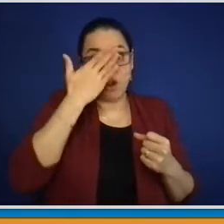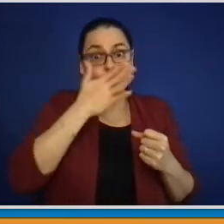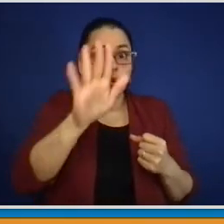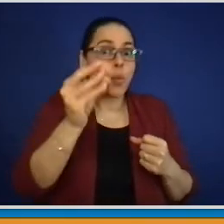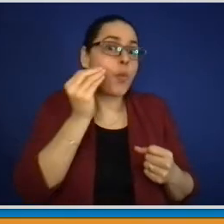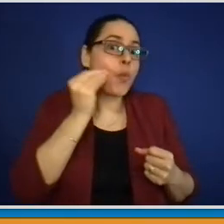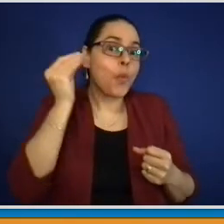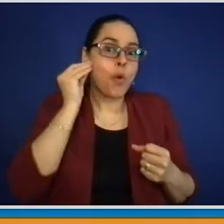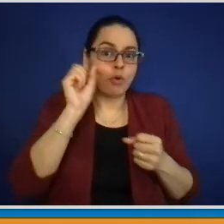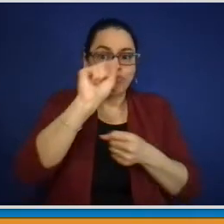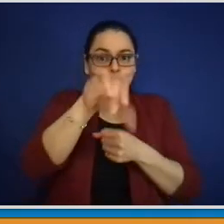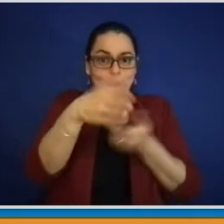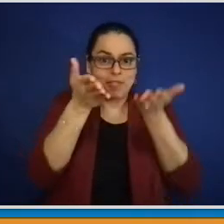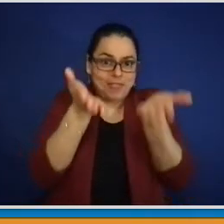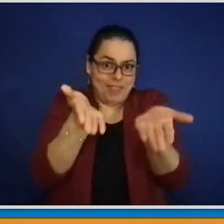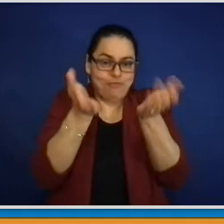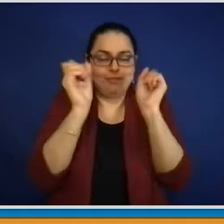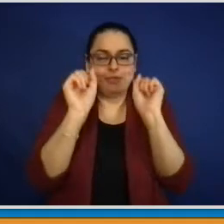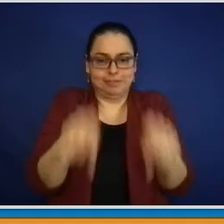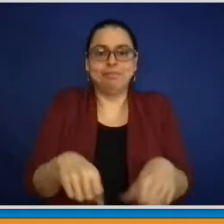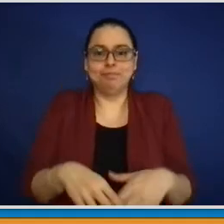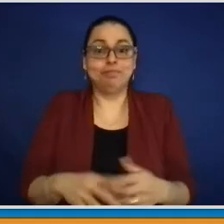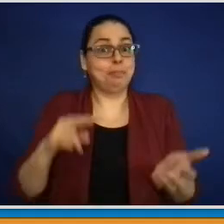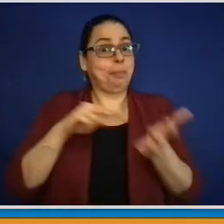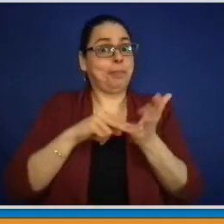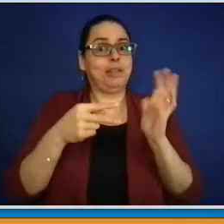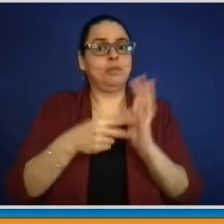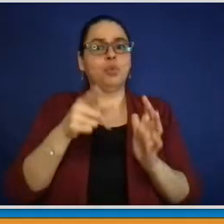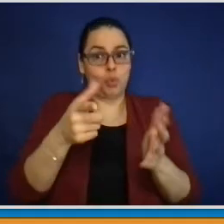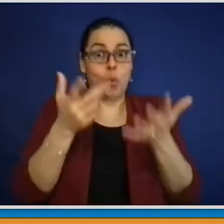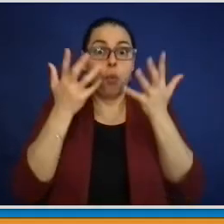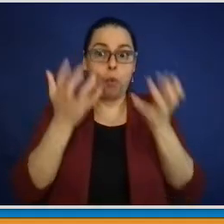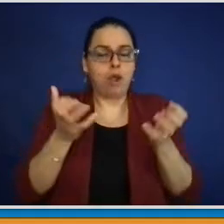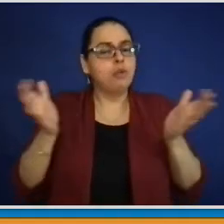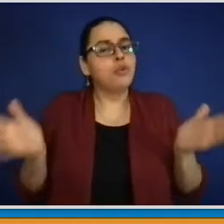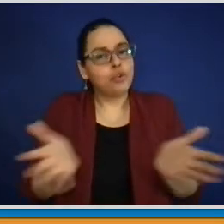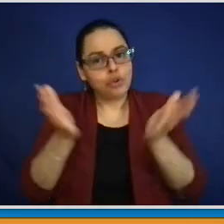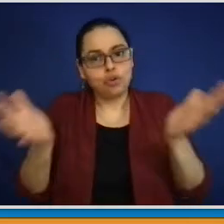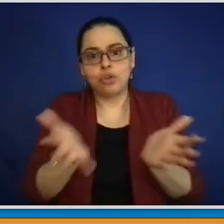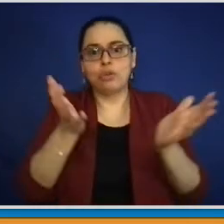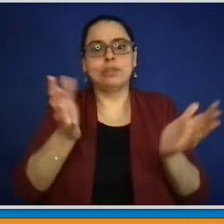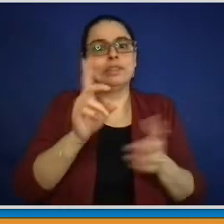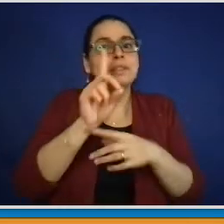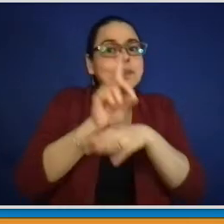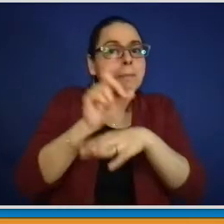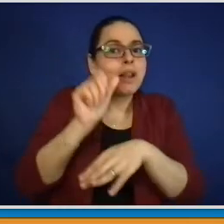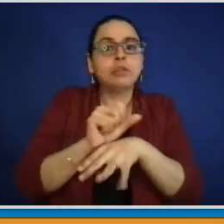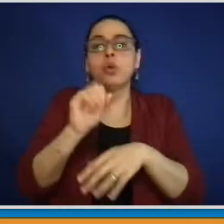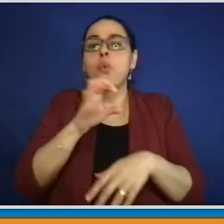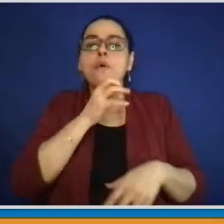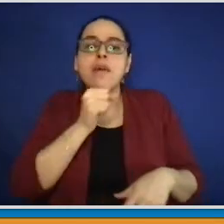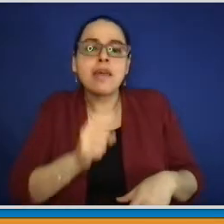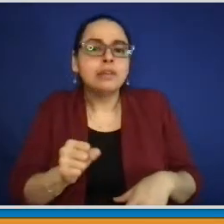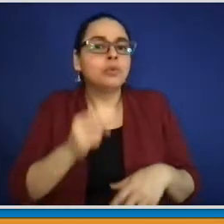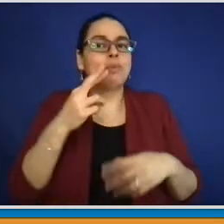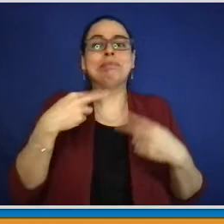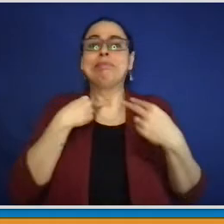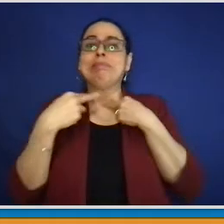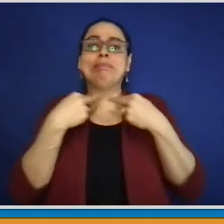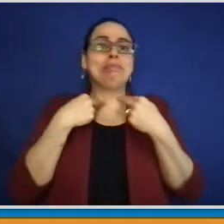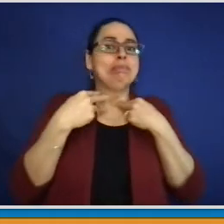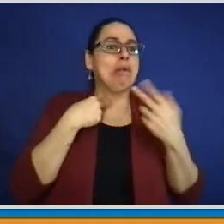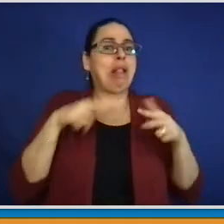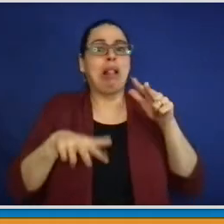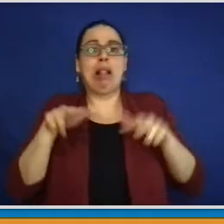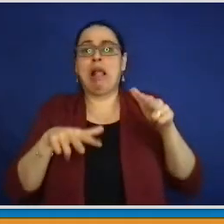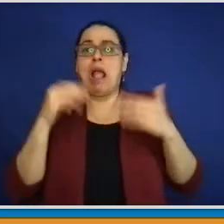age, there's no impediment in getting to the vaccination. We want you to be vaccinated. We have plans to vaccinate those who are truly